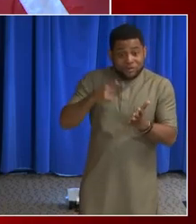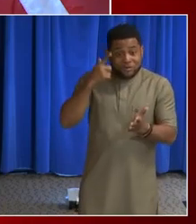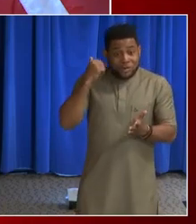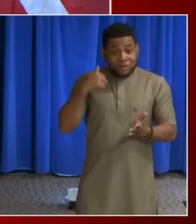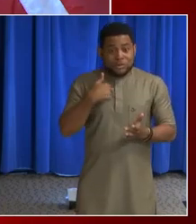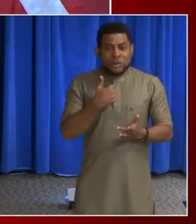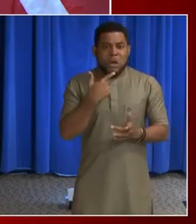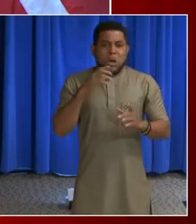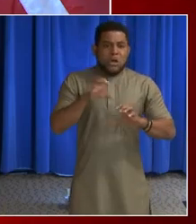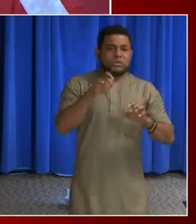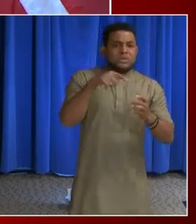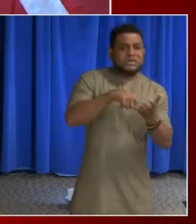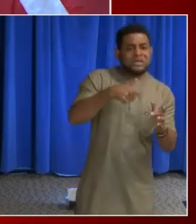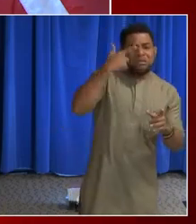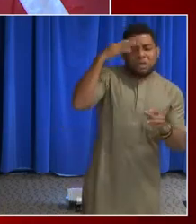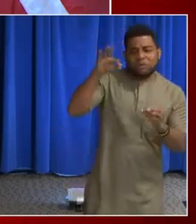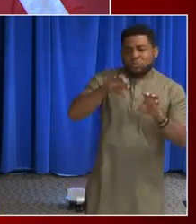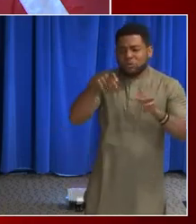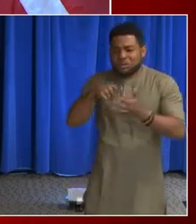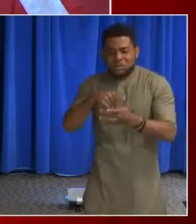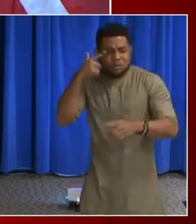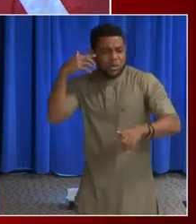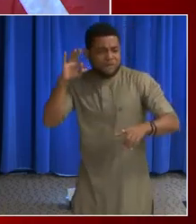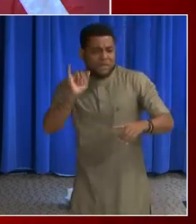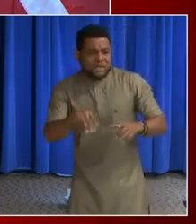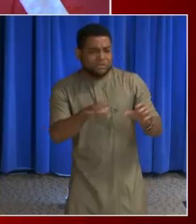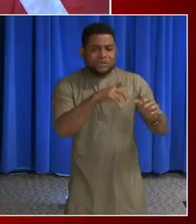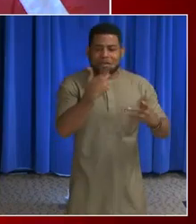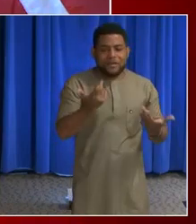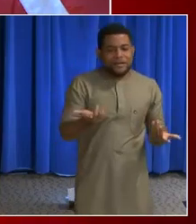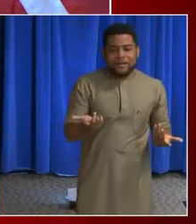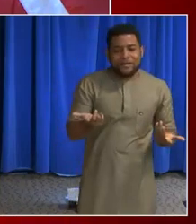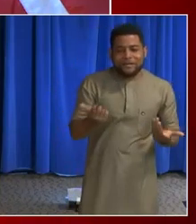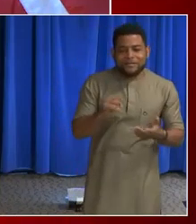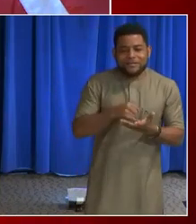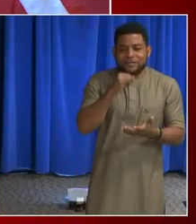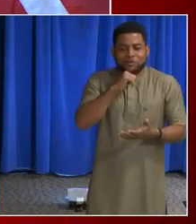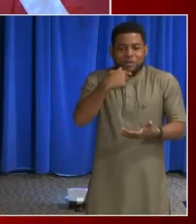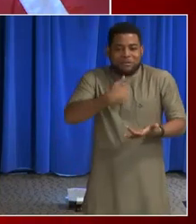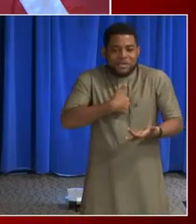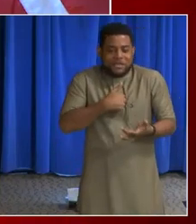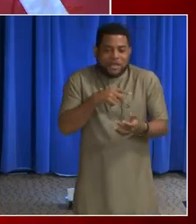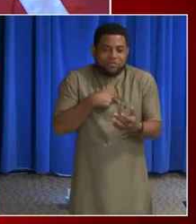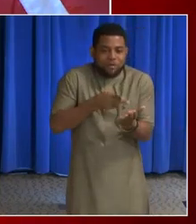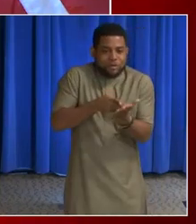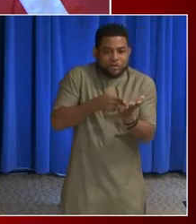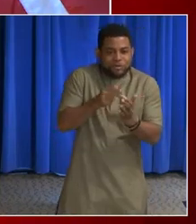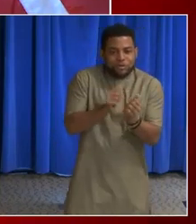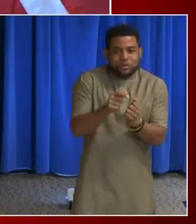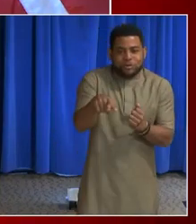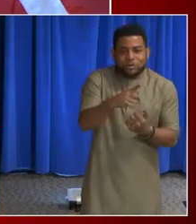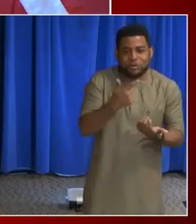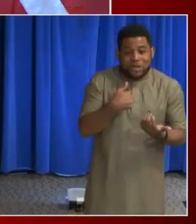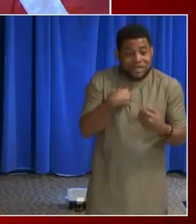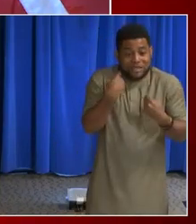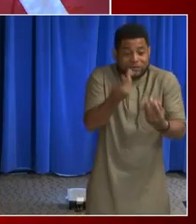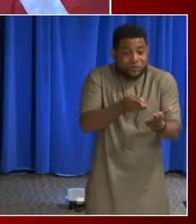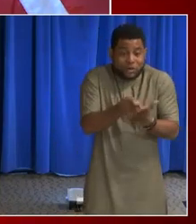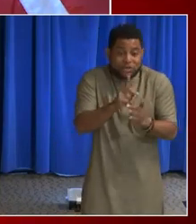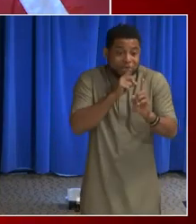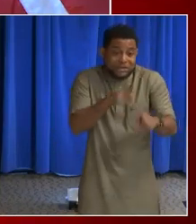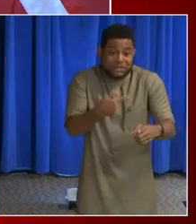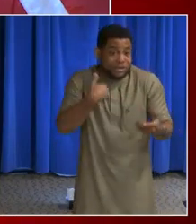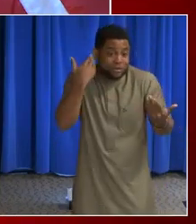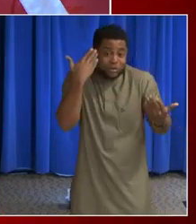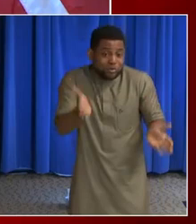did it because of this or they did it because of that, that would not be me being genuine with you. The honest answer is, I don't know. So as we proceed